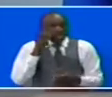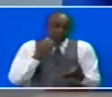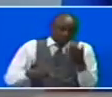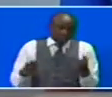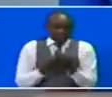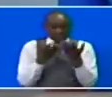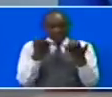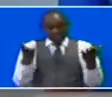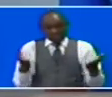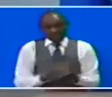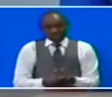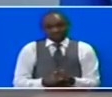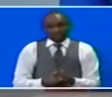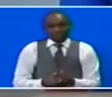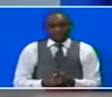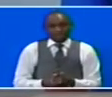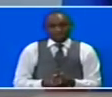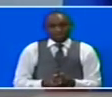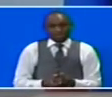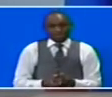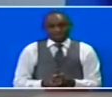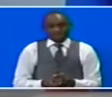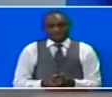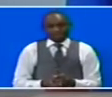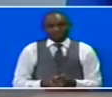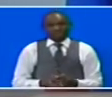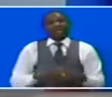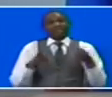the conversations that are ongoing there.